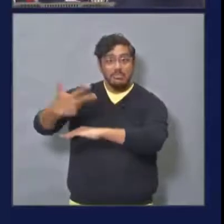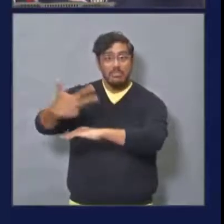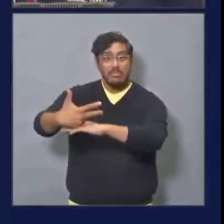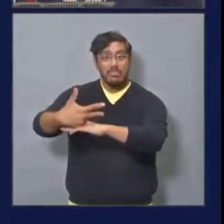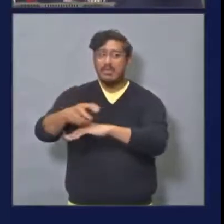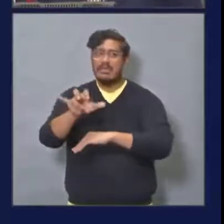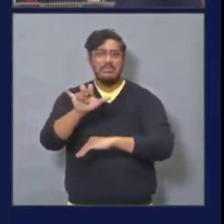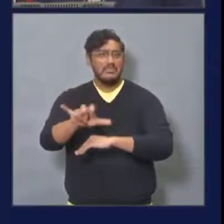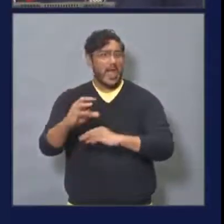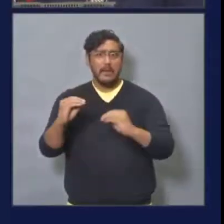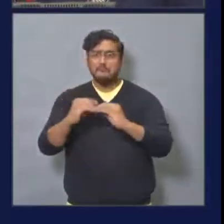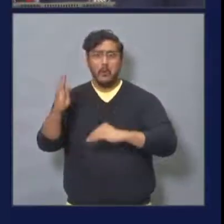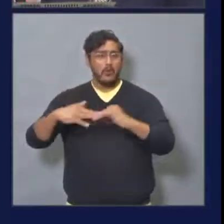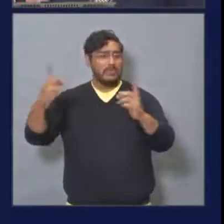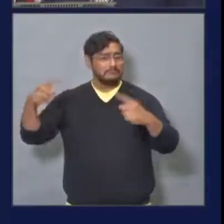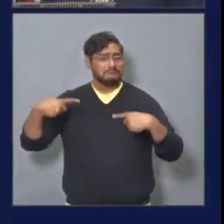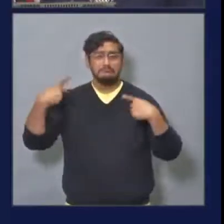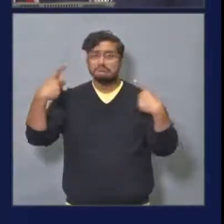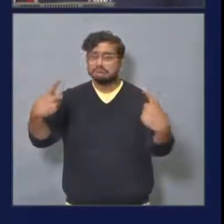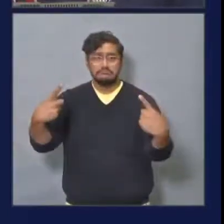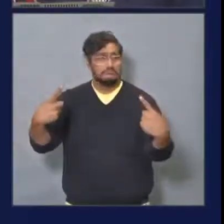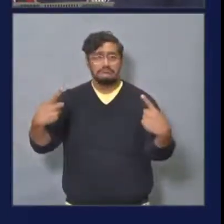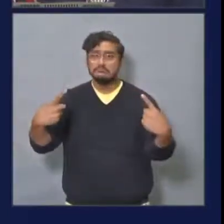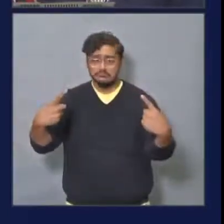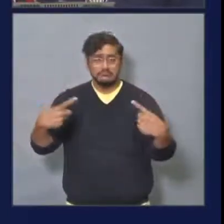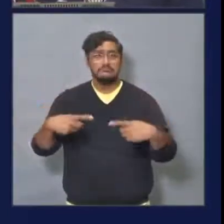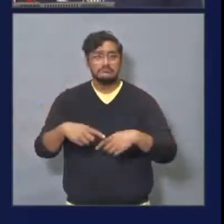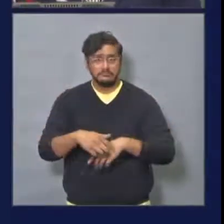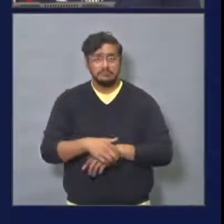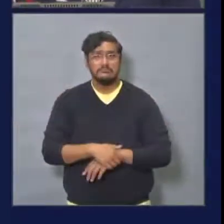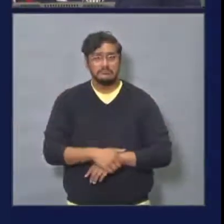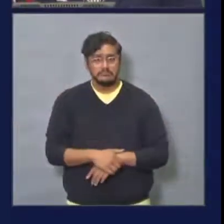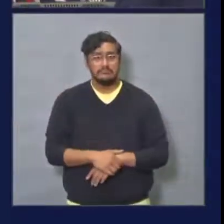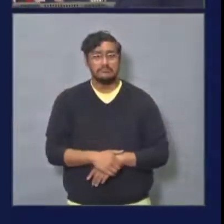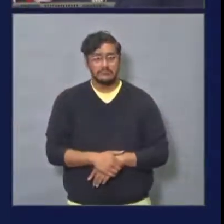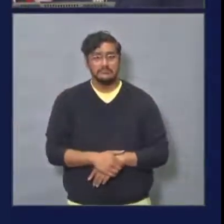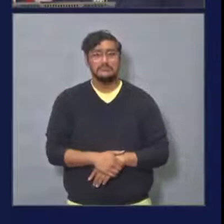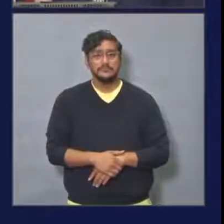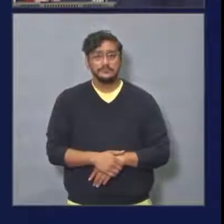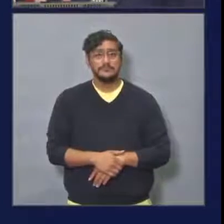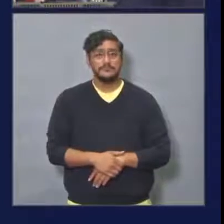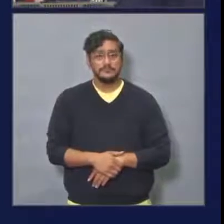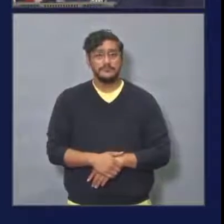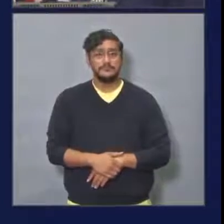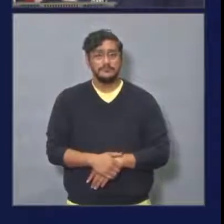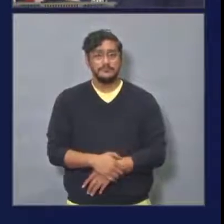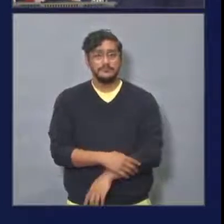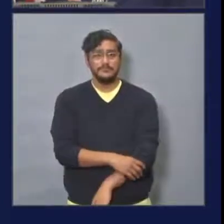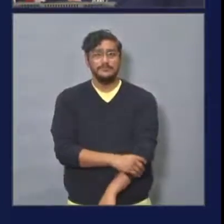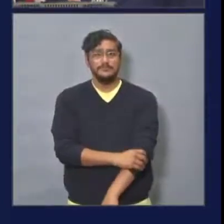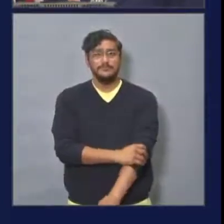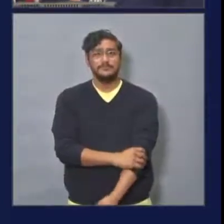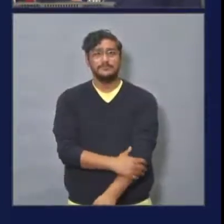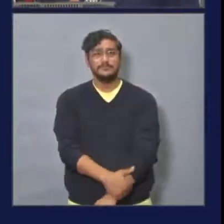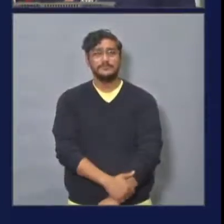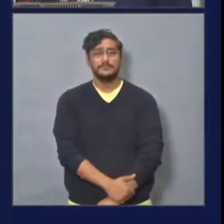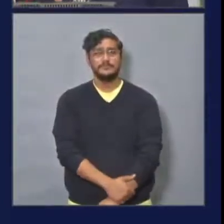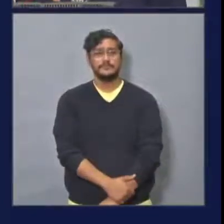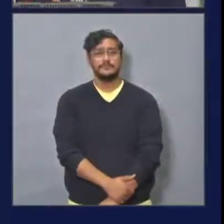for COVID-19 than really at any other point in the pandemic. We'll take the next slide.